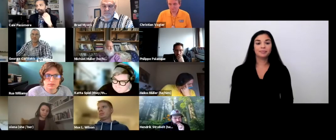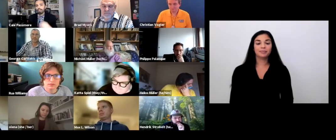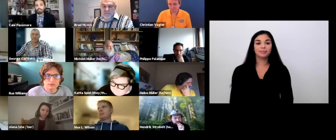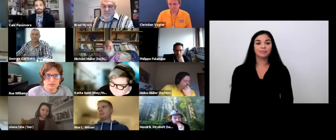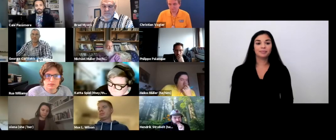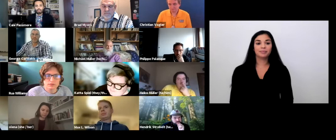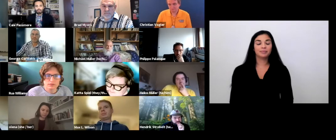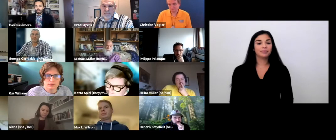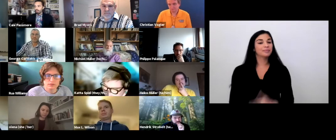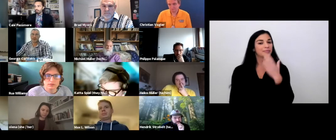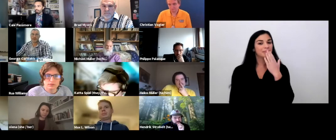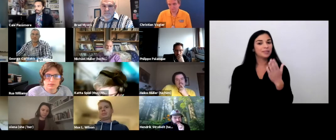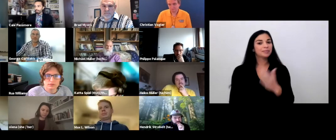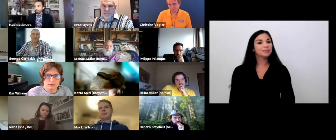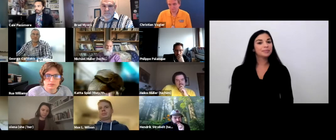Awesome. Thank you.